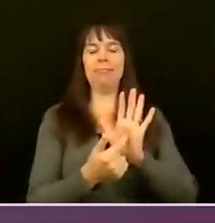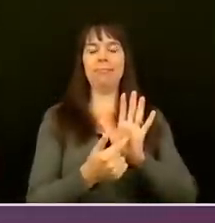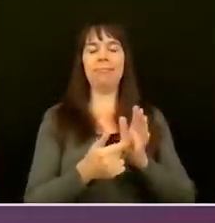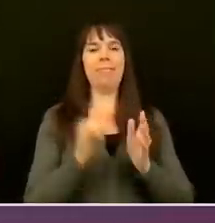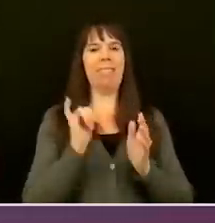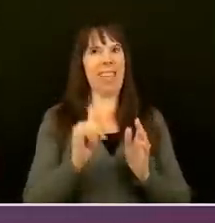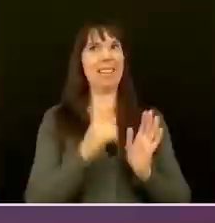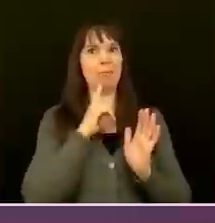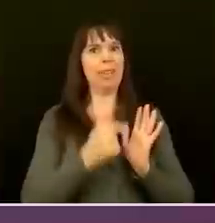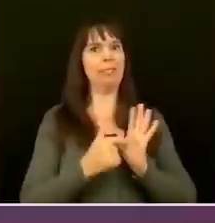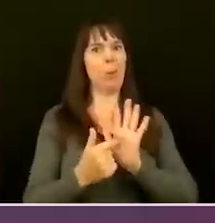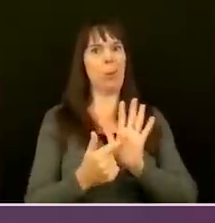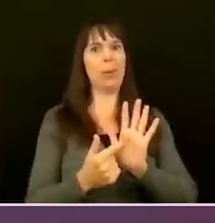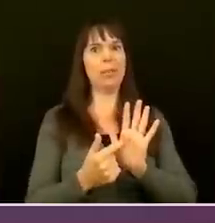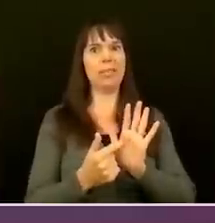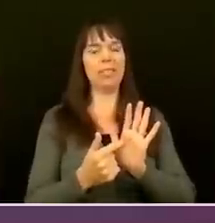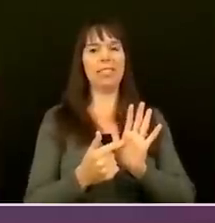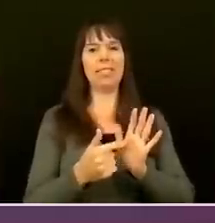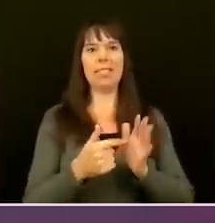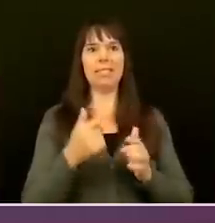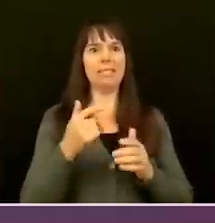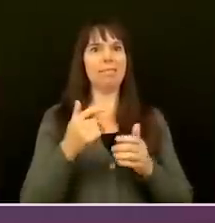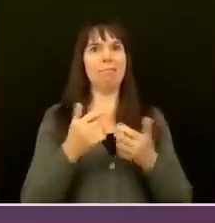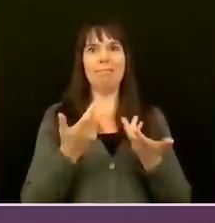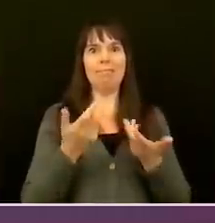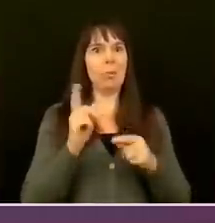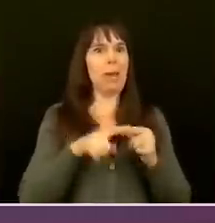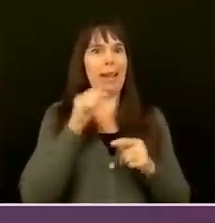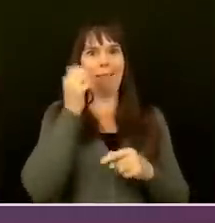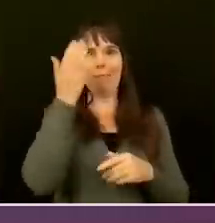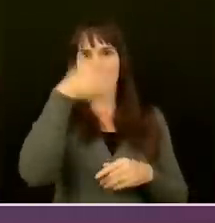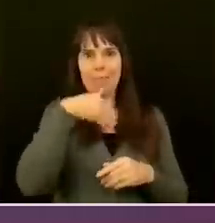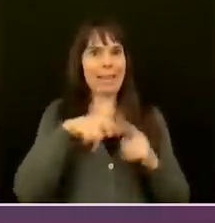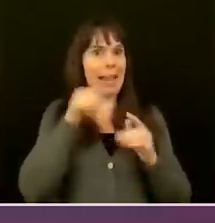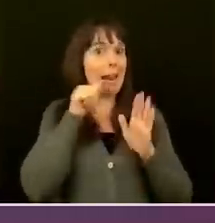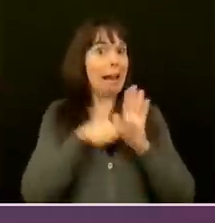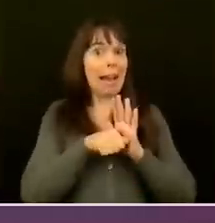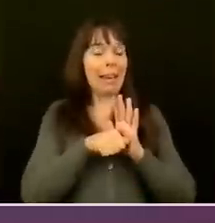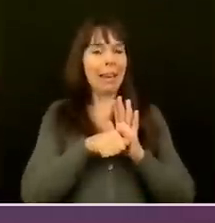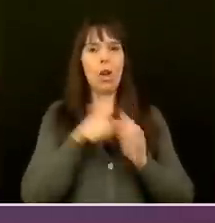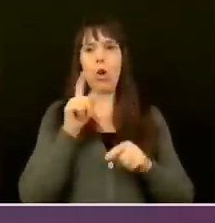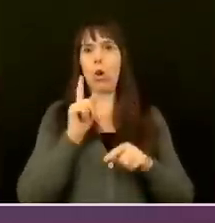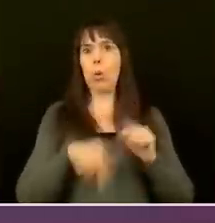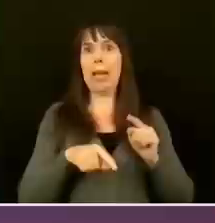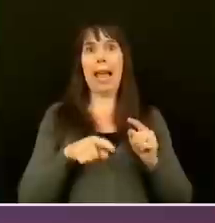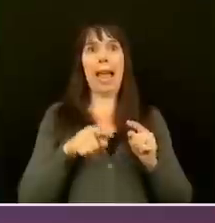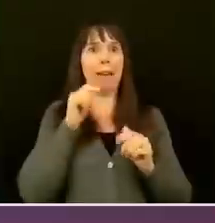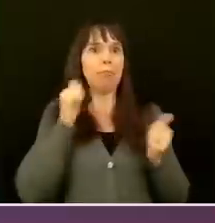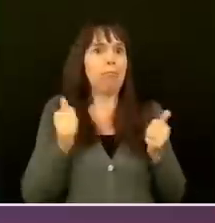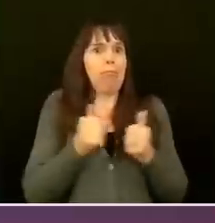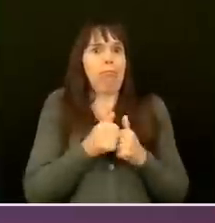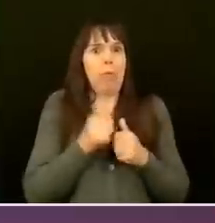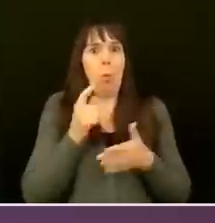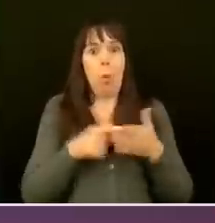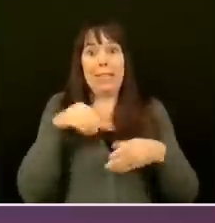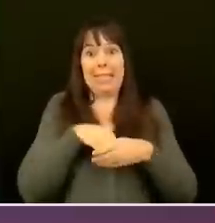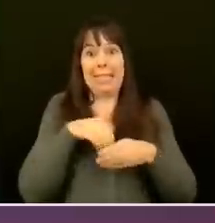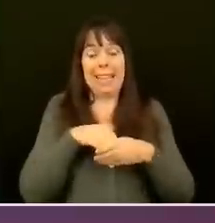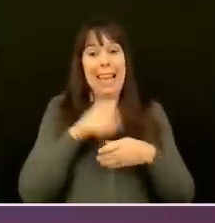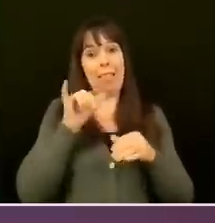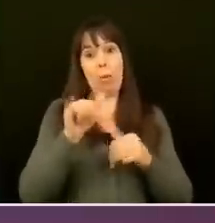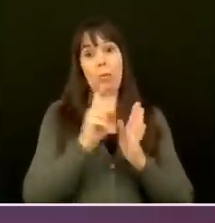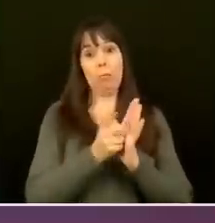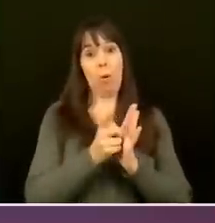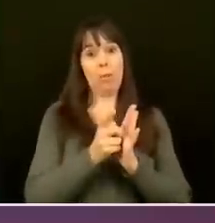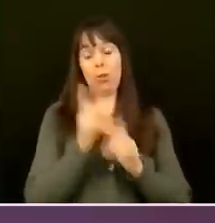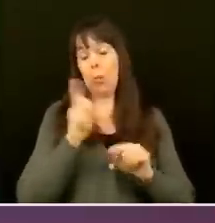revealing. You can't hide from them, and you can't hide what comes out of you in those moments. You